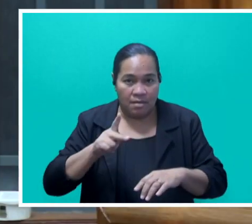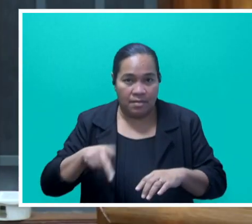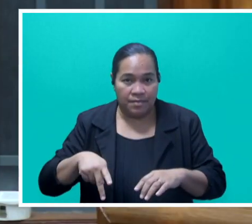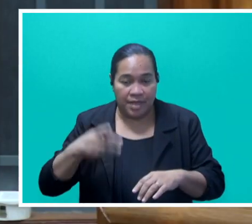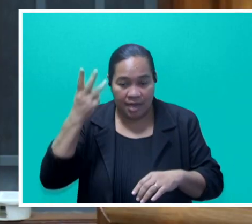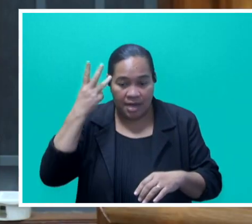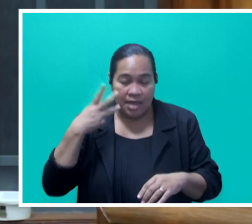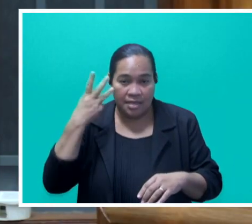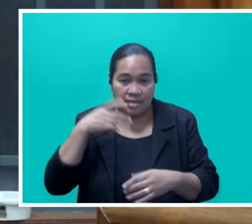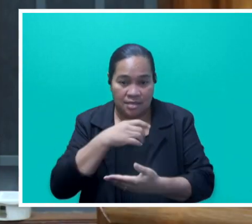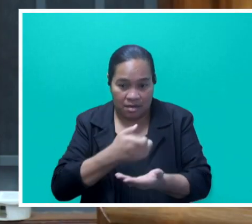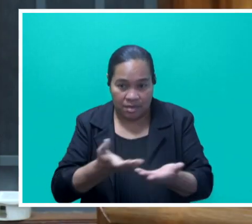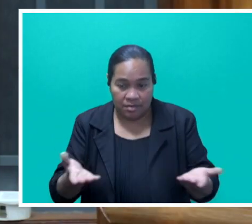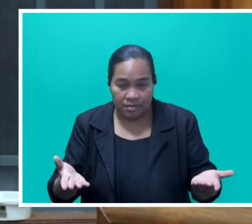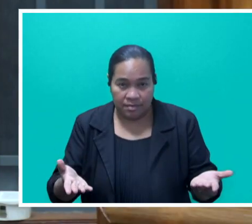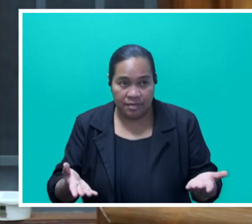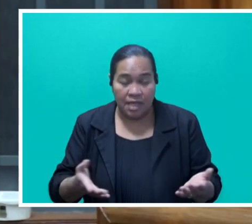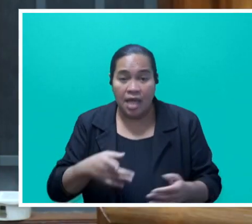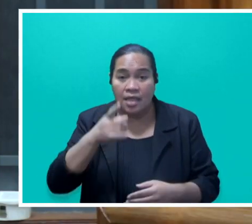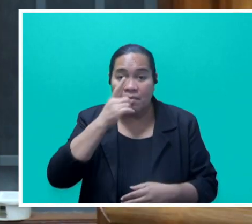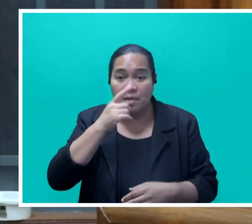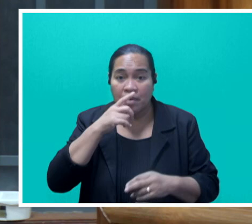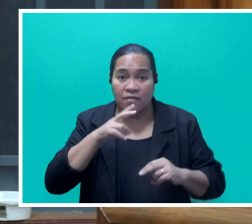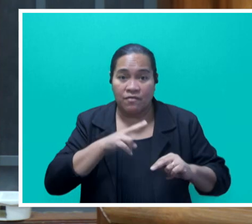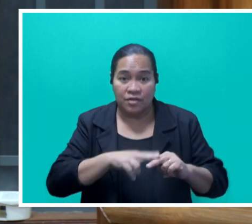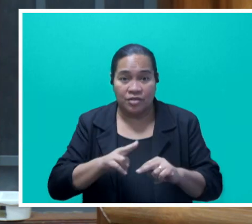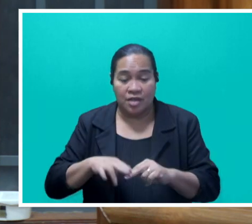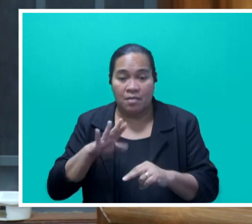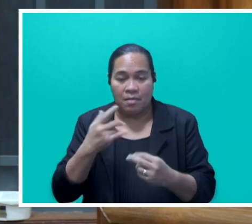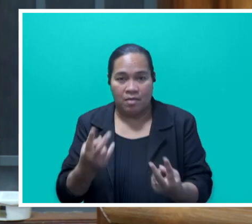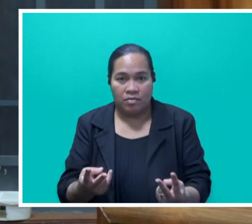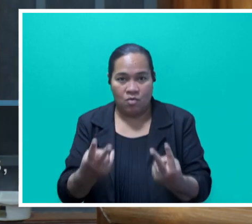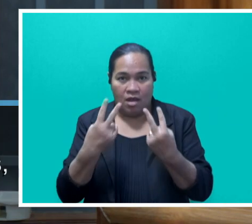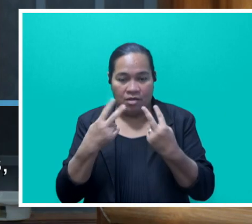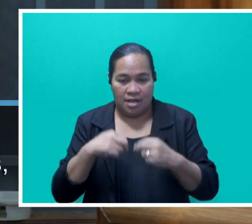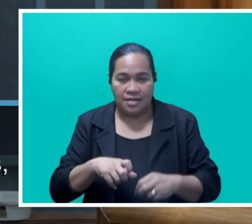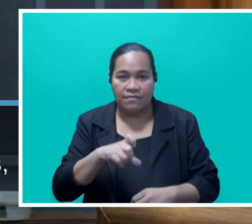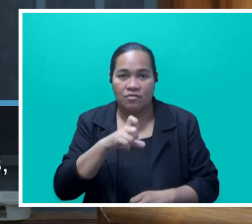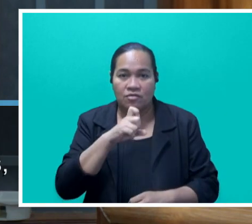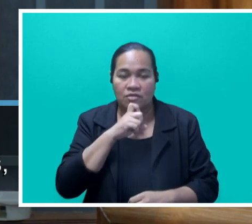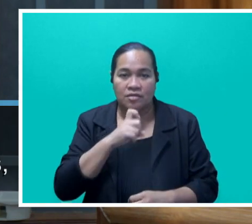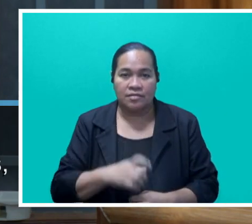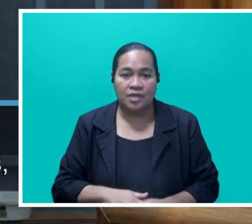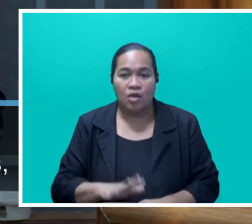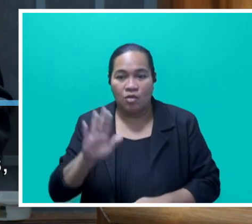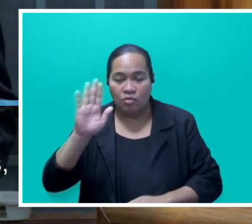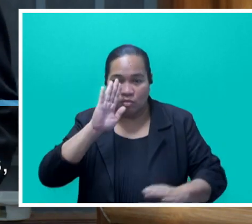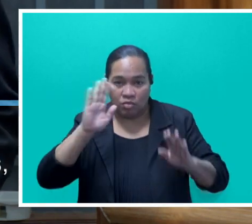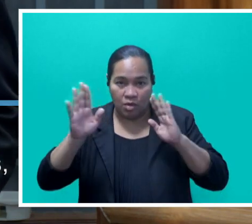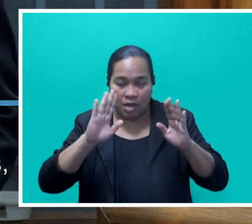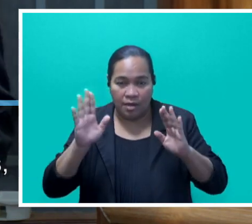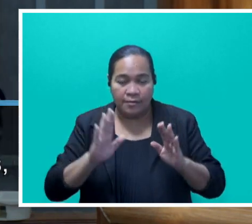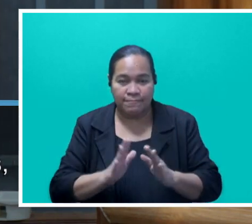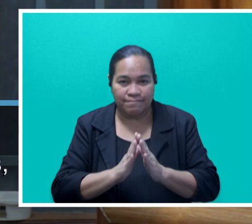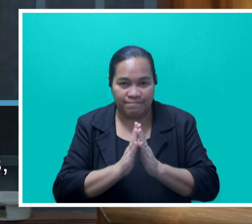and gentlemen, and the people of Fiji that may be tuning in this afternoon. Bulubinaka, namaste and noya